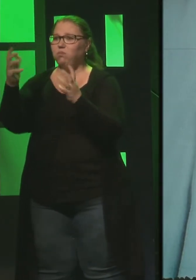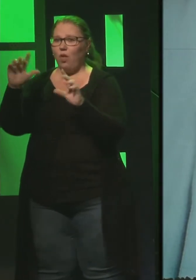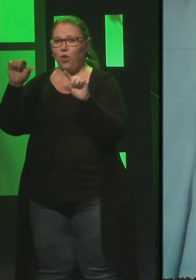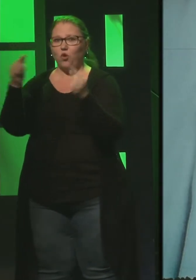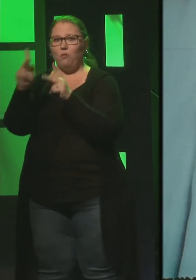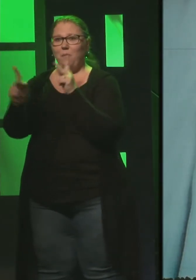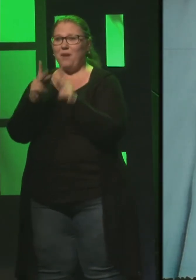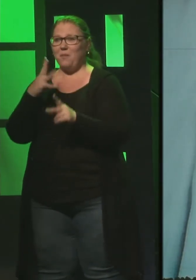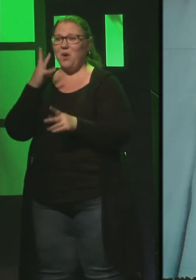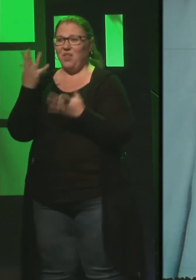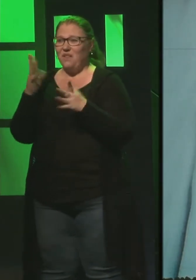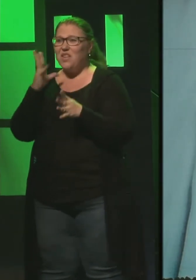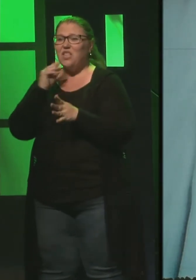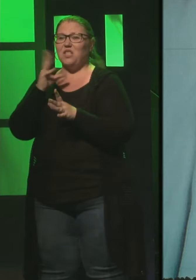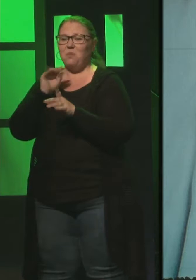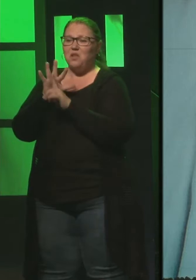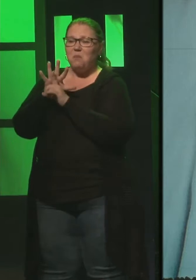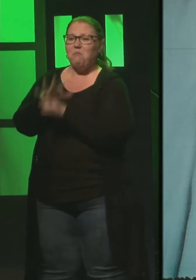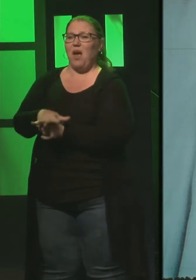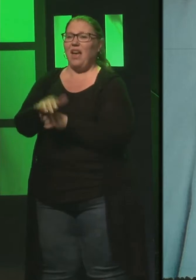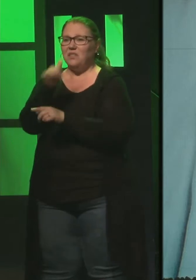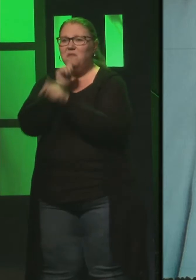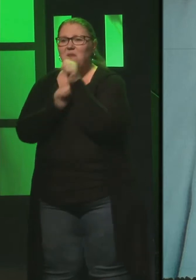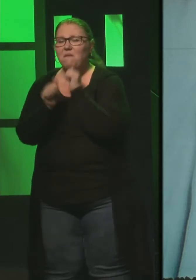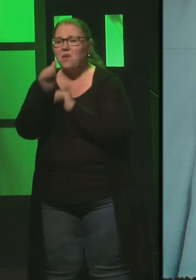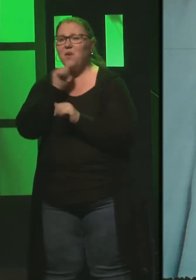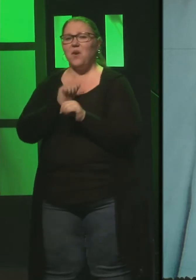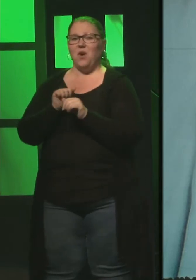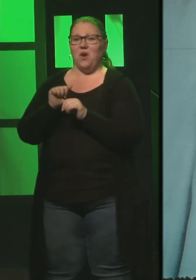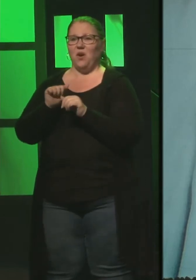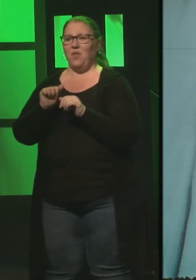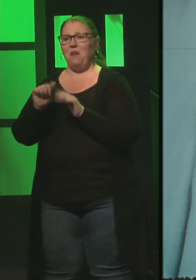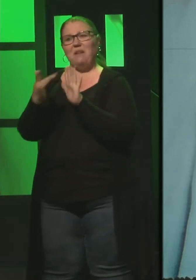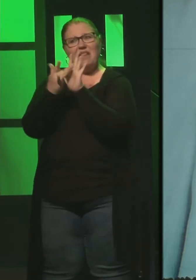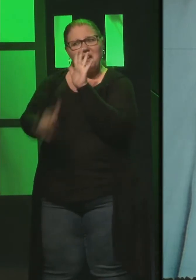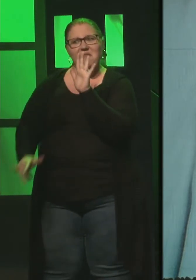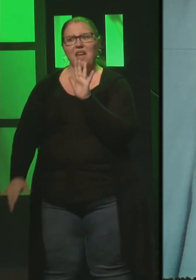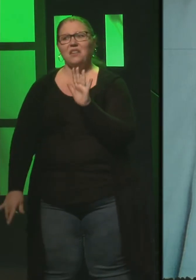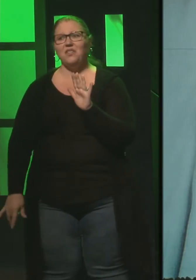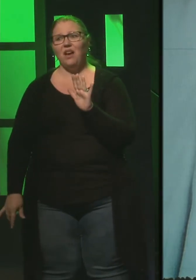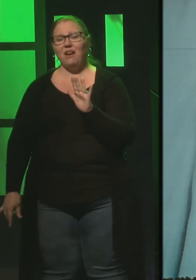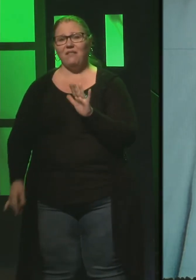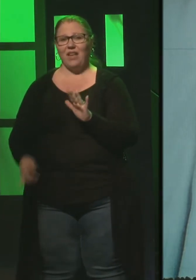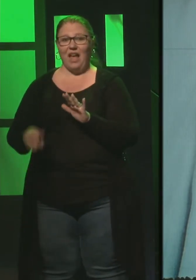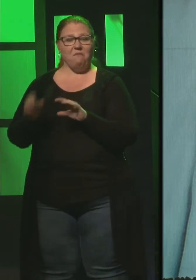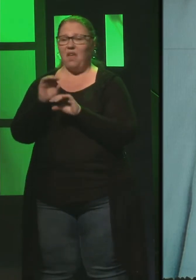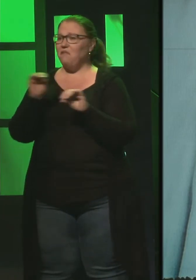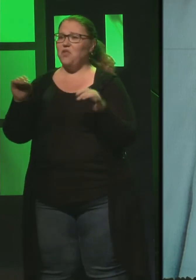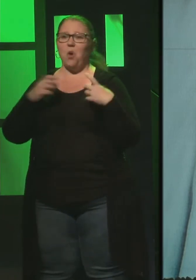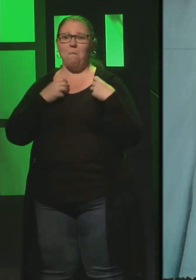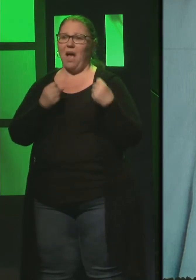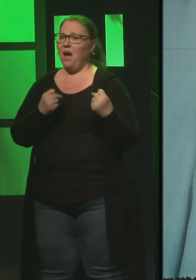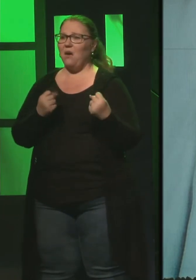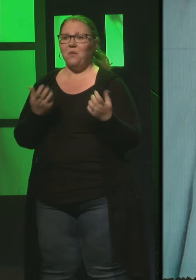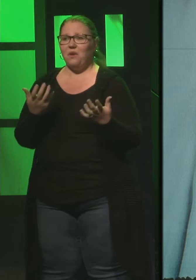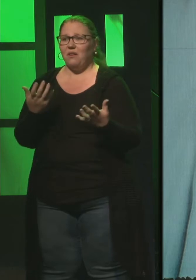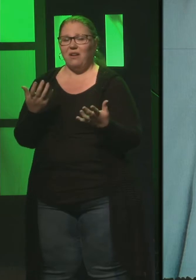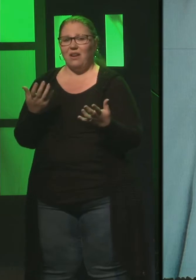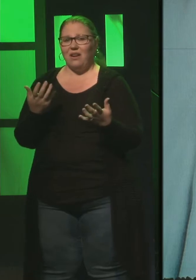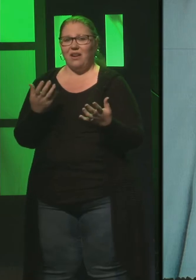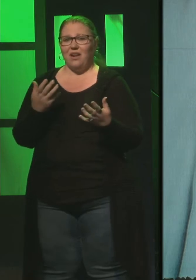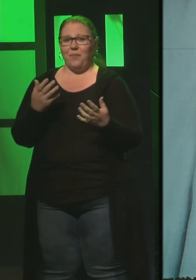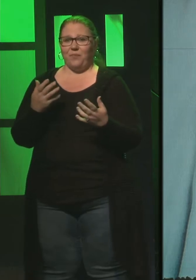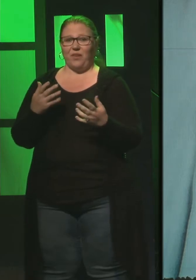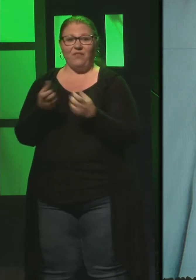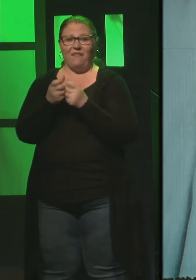been oppressed, who have suffered, who are being exploited. They have no power. They have